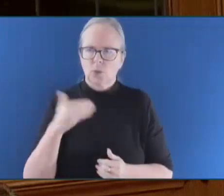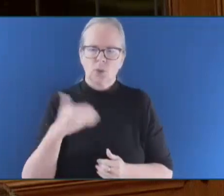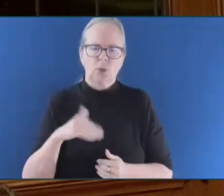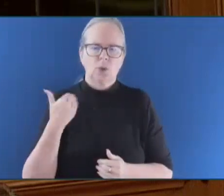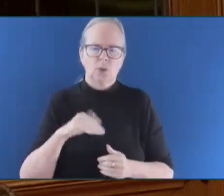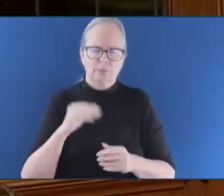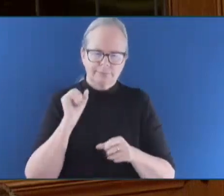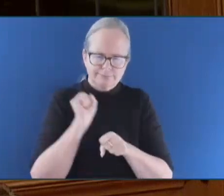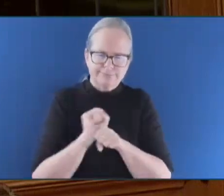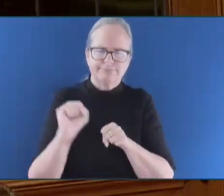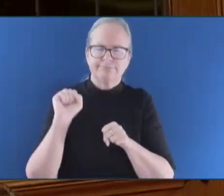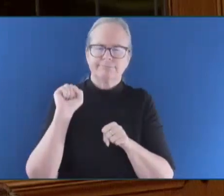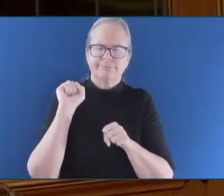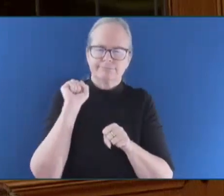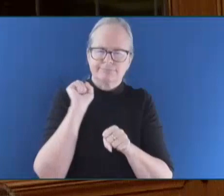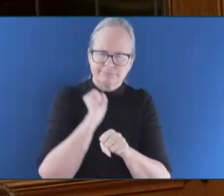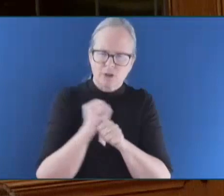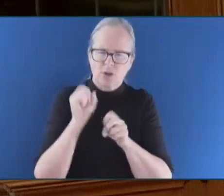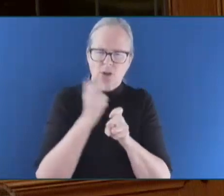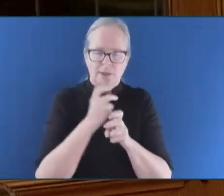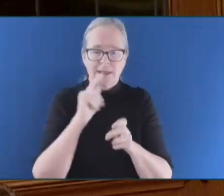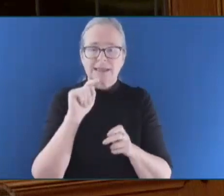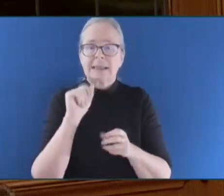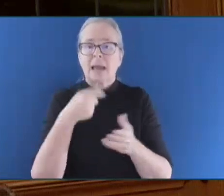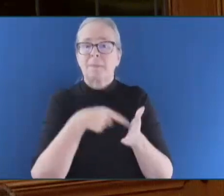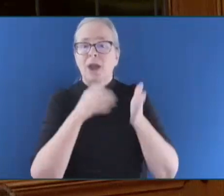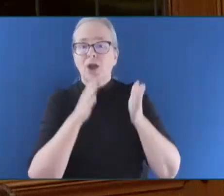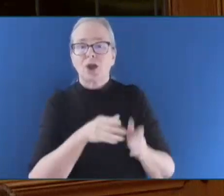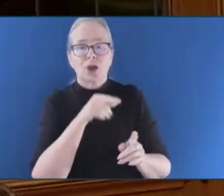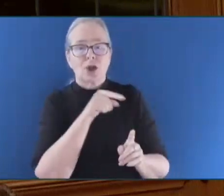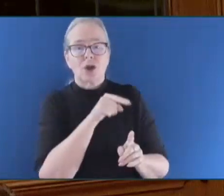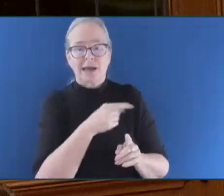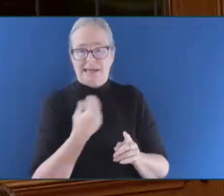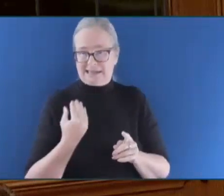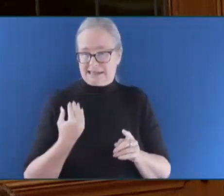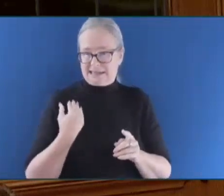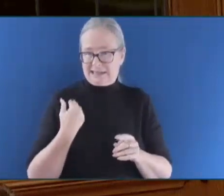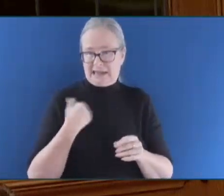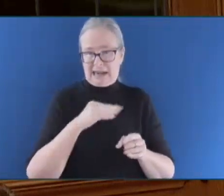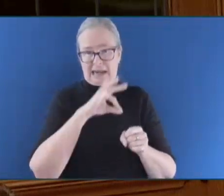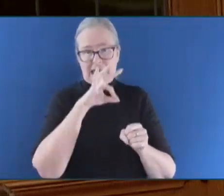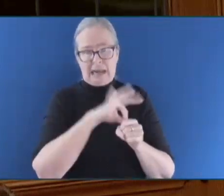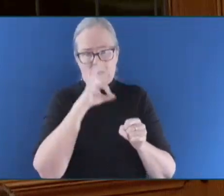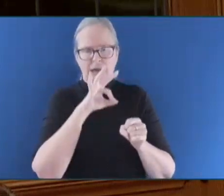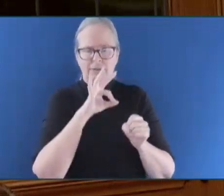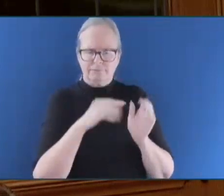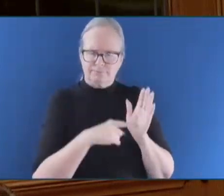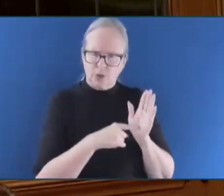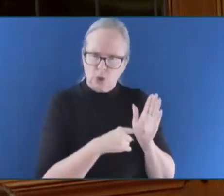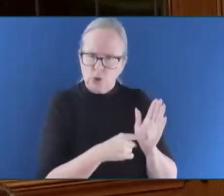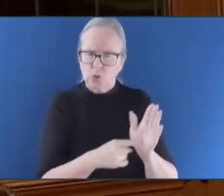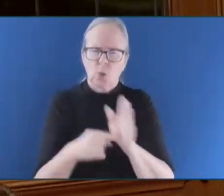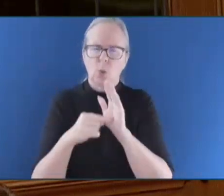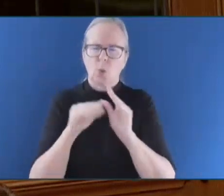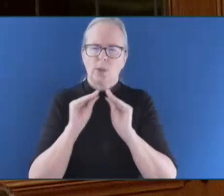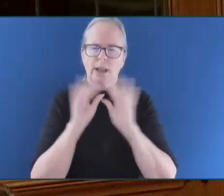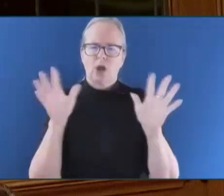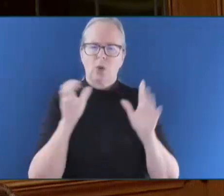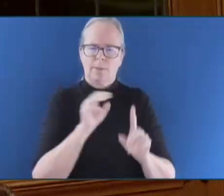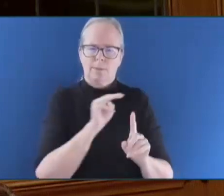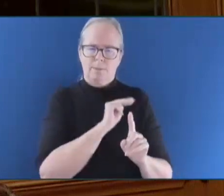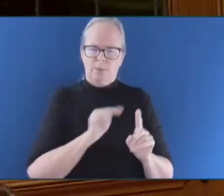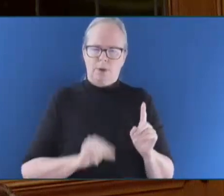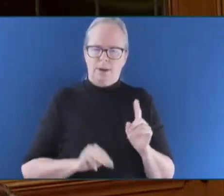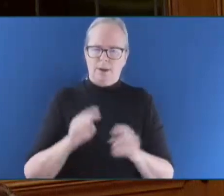clear choice in the last election. Surrey voters voted for Mayor Brenda Locke, and they voted to keep the RCMP in